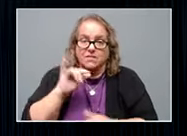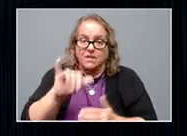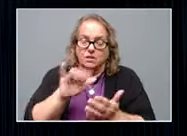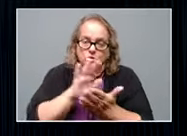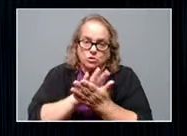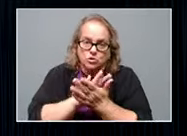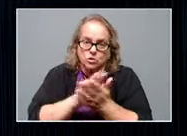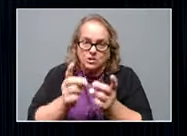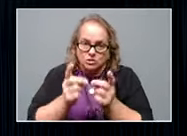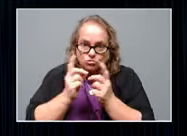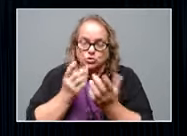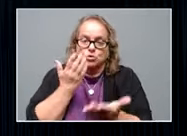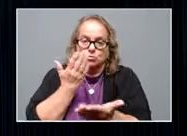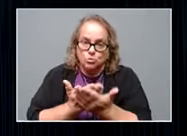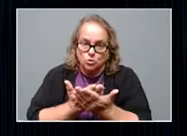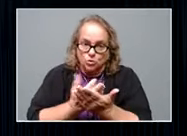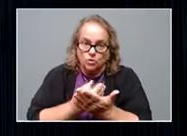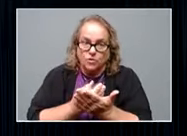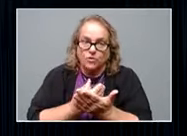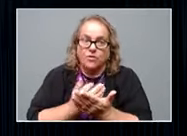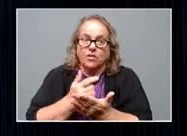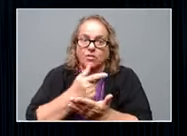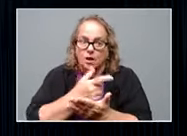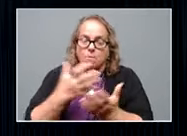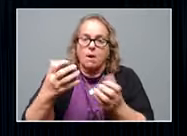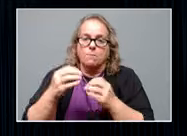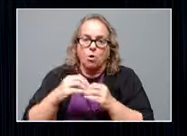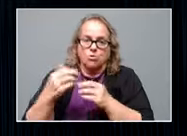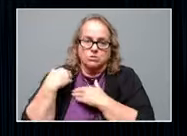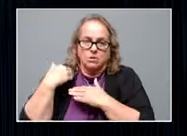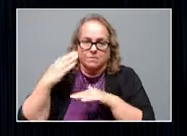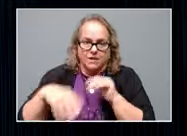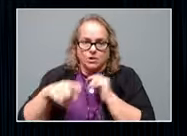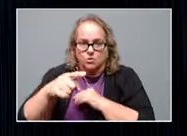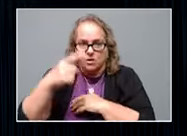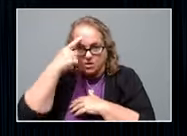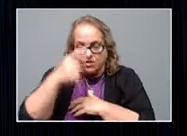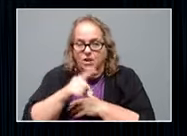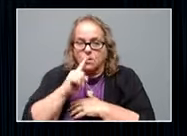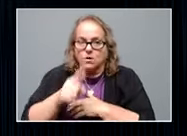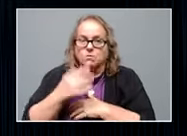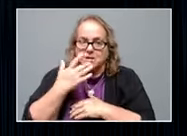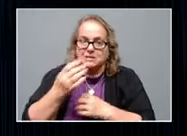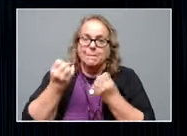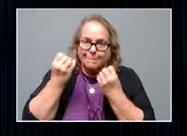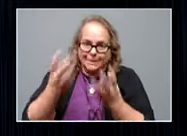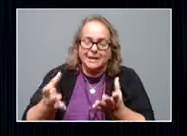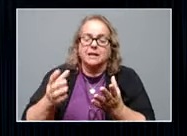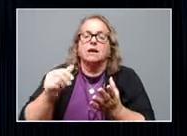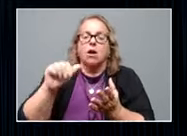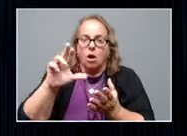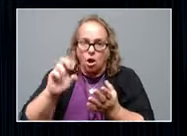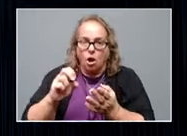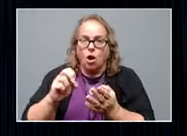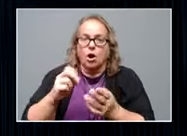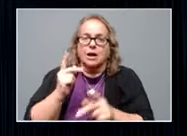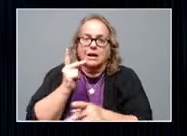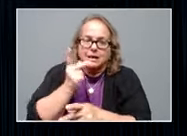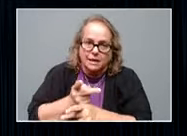proved that they were a lot more responsible than you thought they were, because so many of them are keeping universal